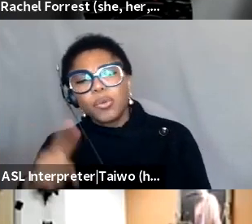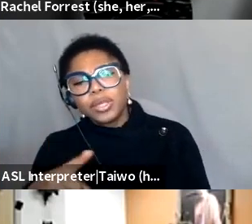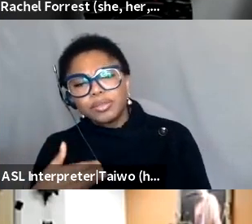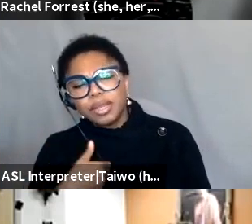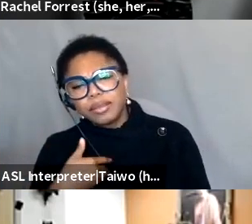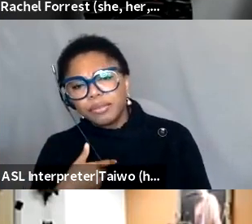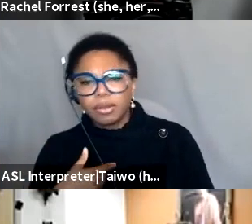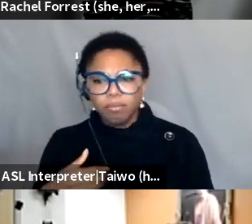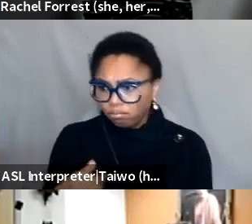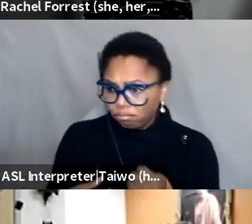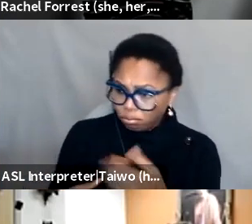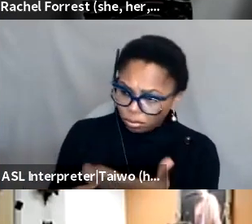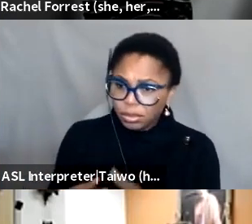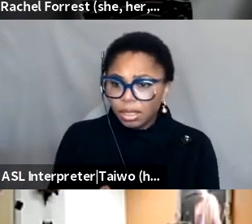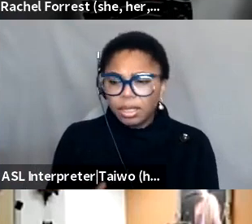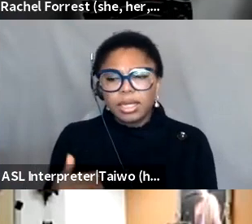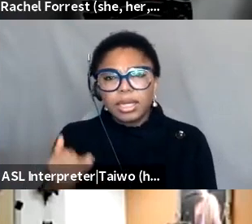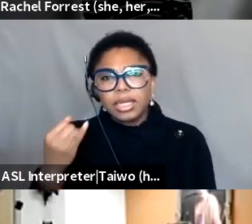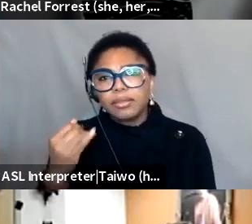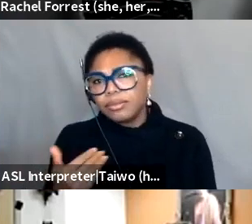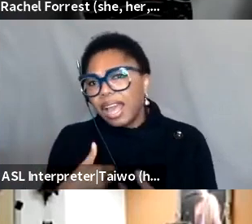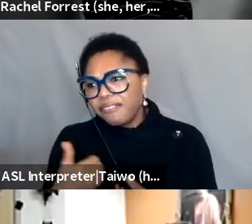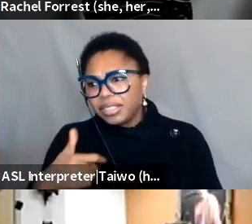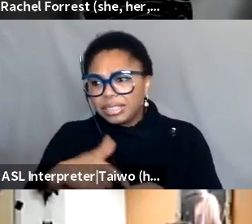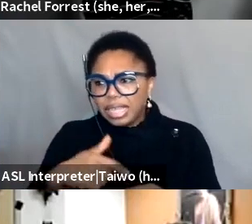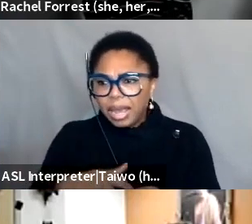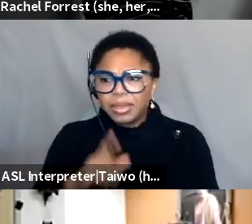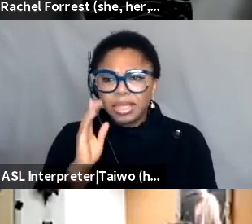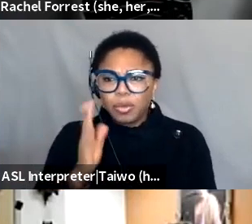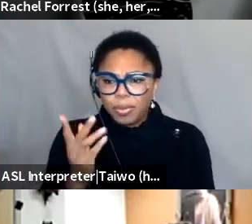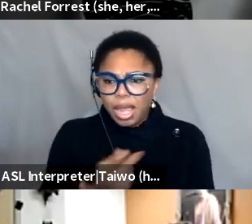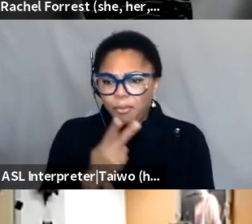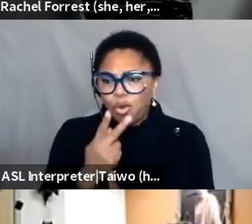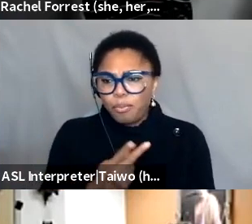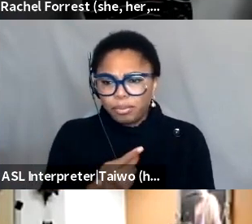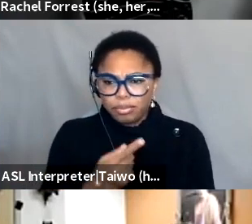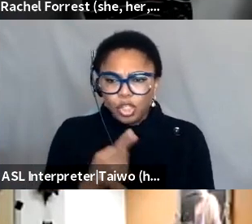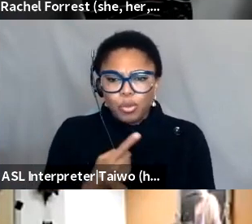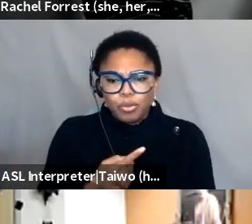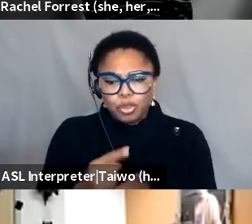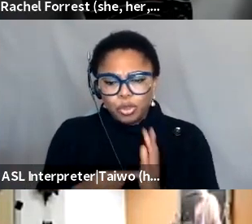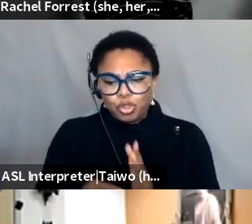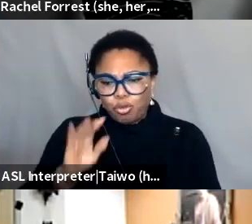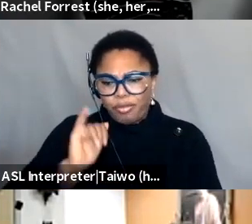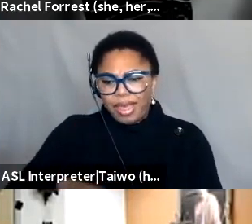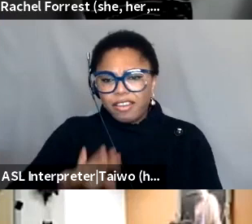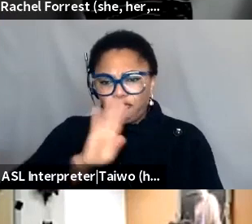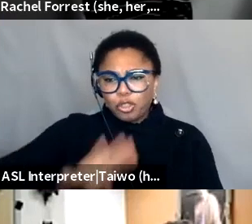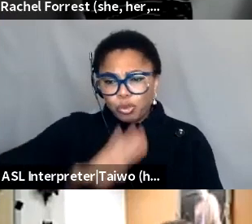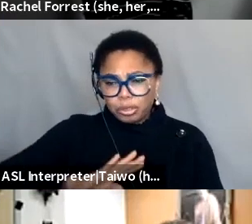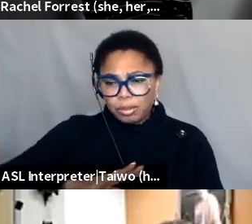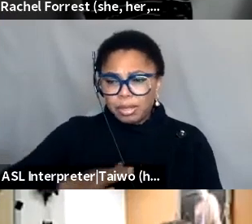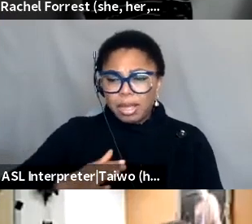Yeah. Is there ever a time when it is appropriate to show that frustration? Because I think that part of